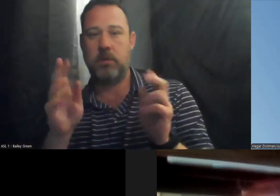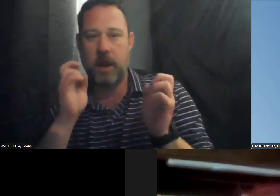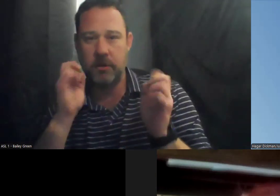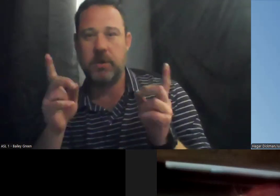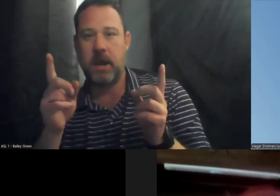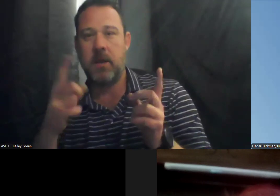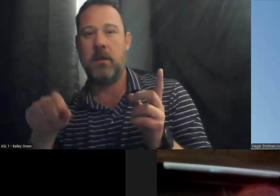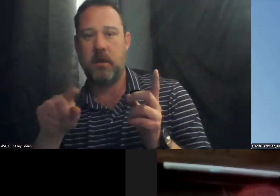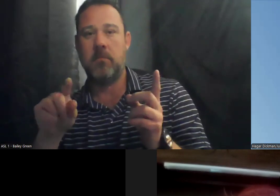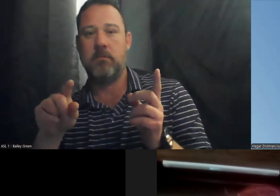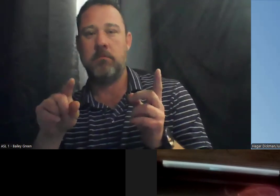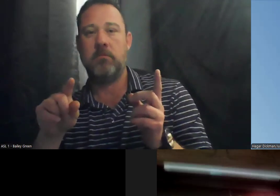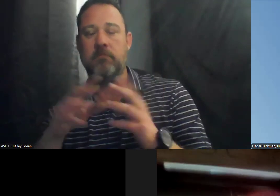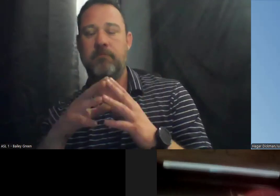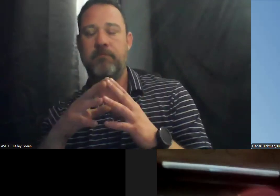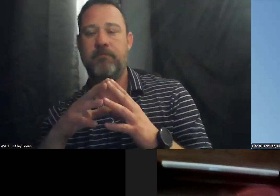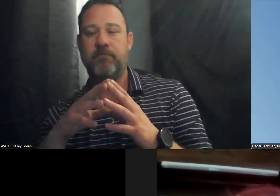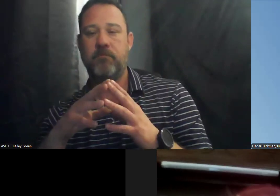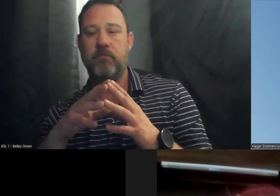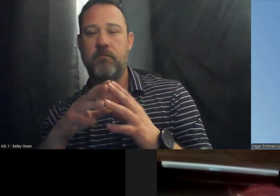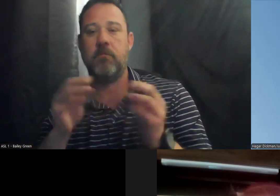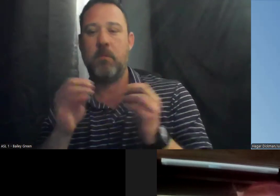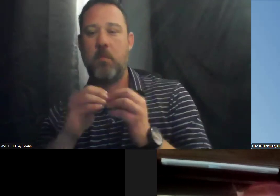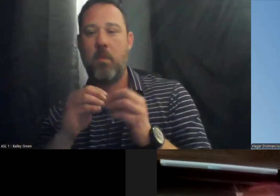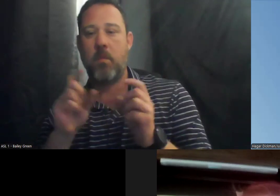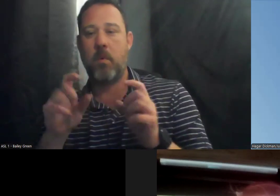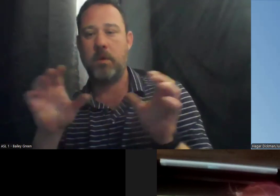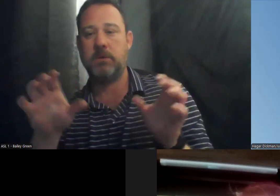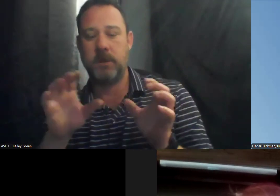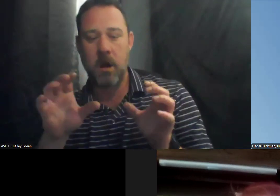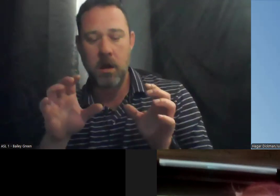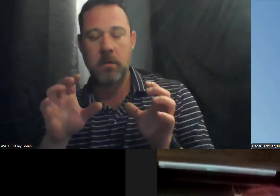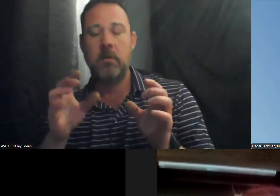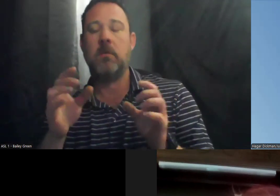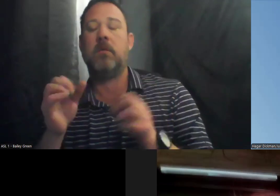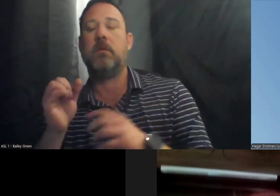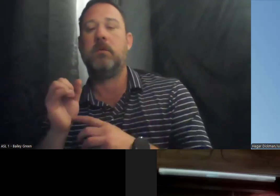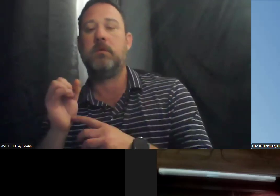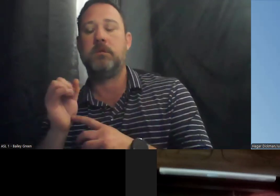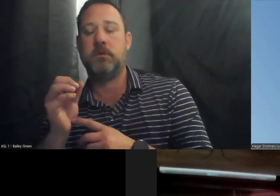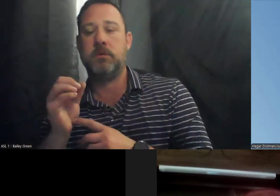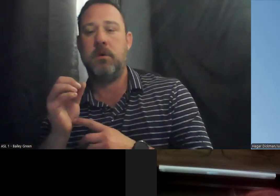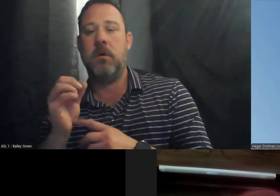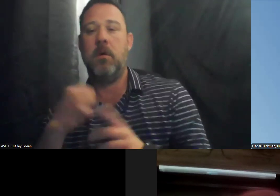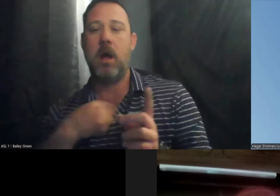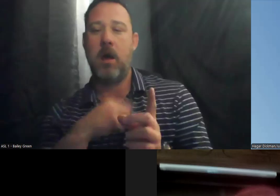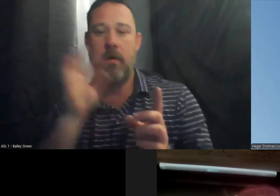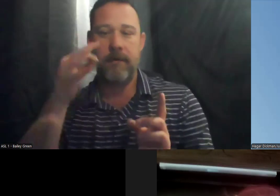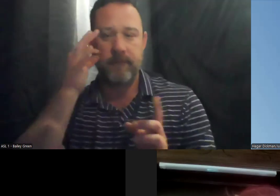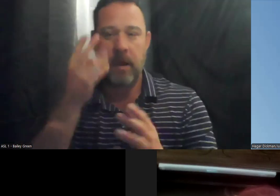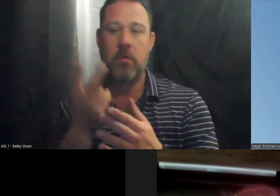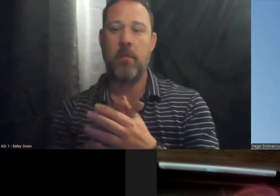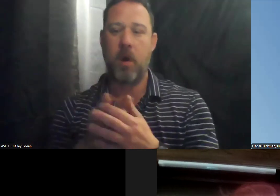them and things like this. But more needs to be done. More needs to be done so that our federal